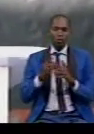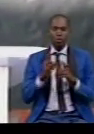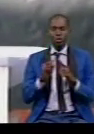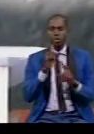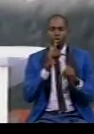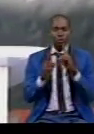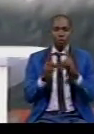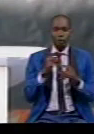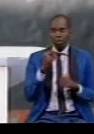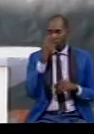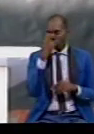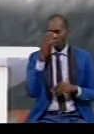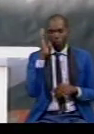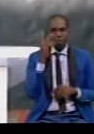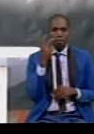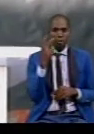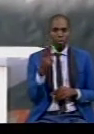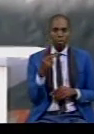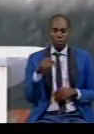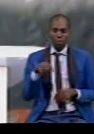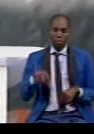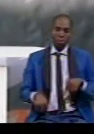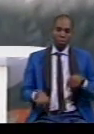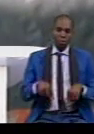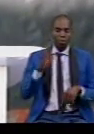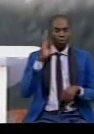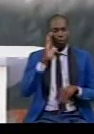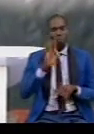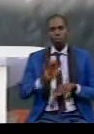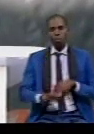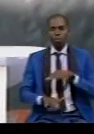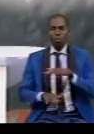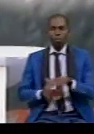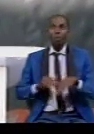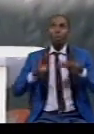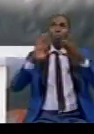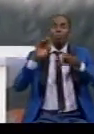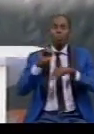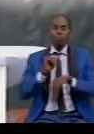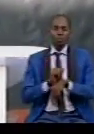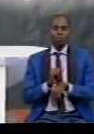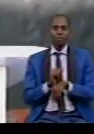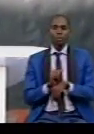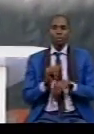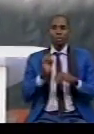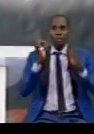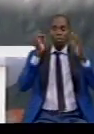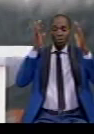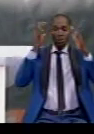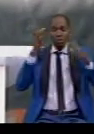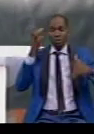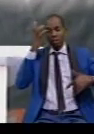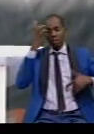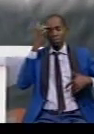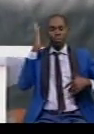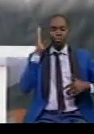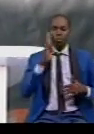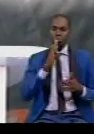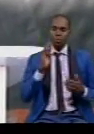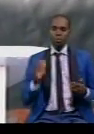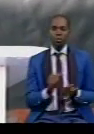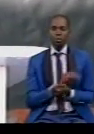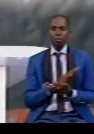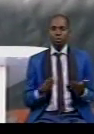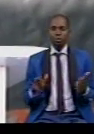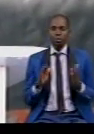see Jesus face to face, nothing shall by any means hurt you. Who am